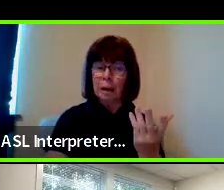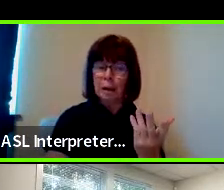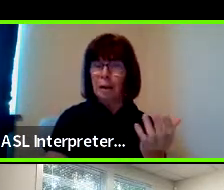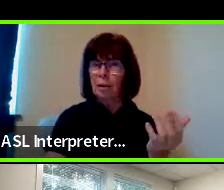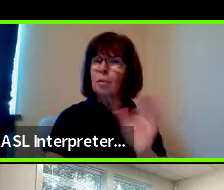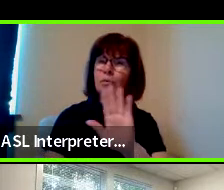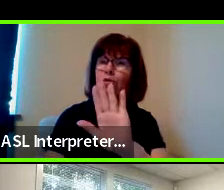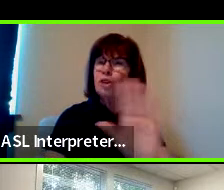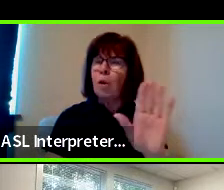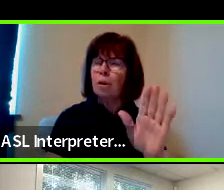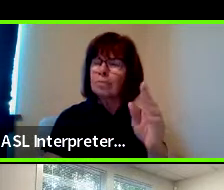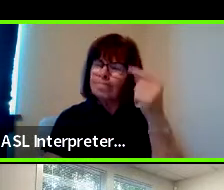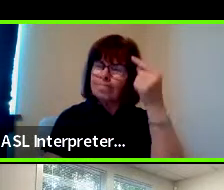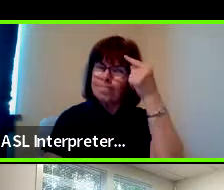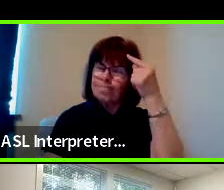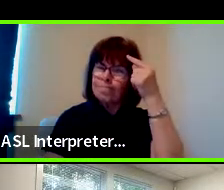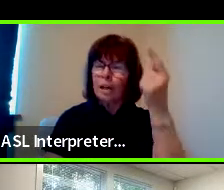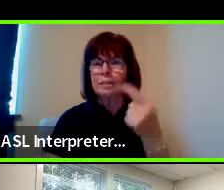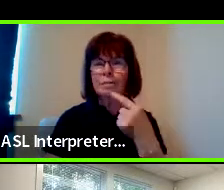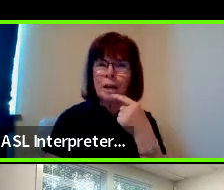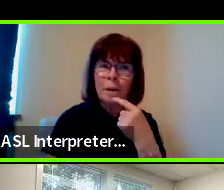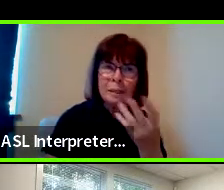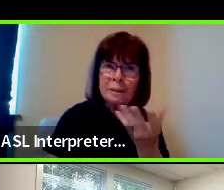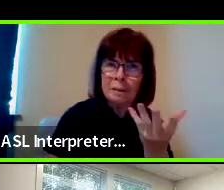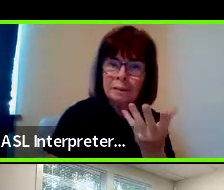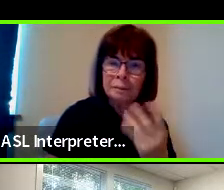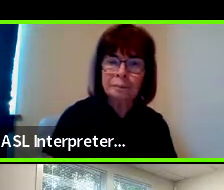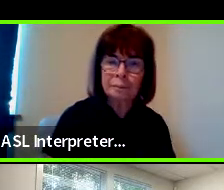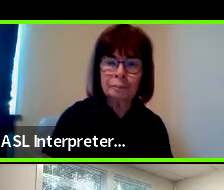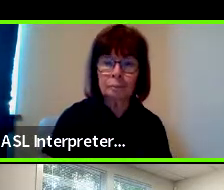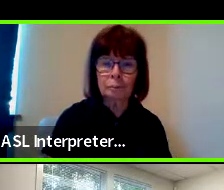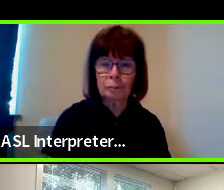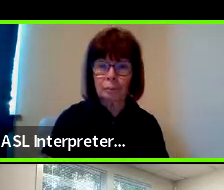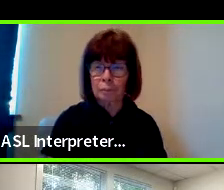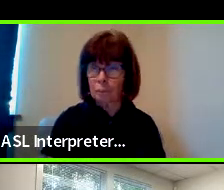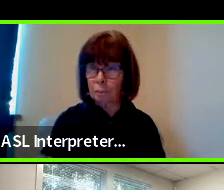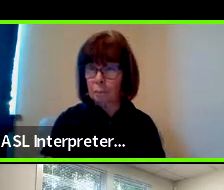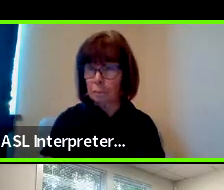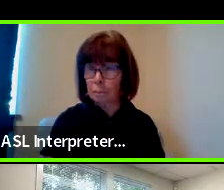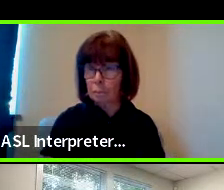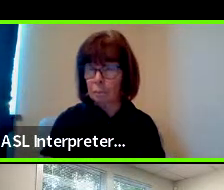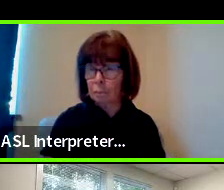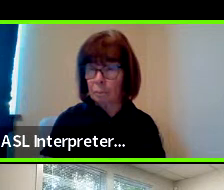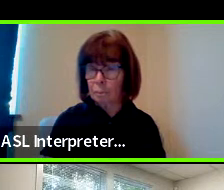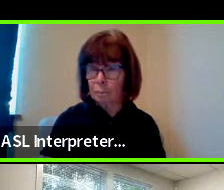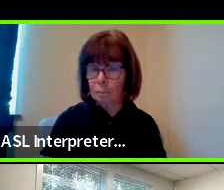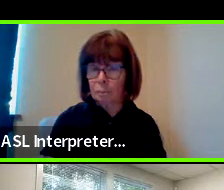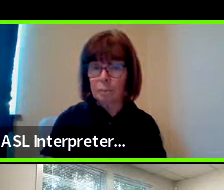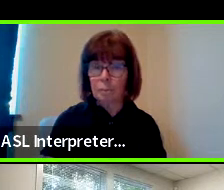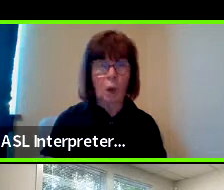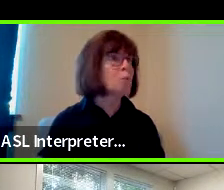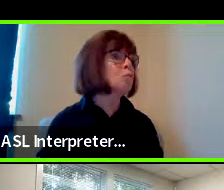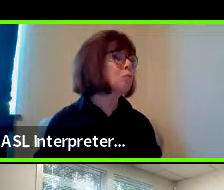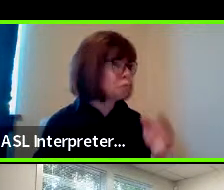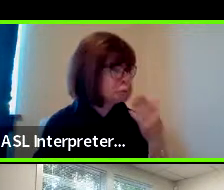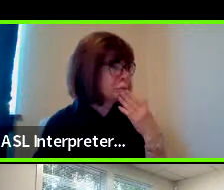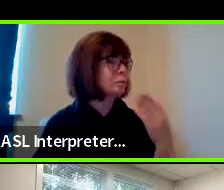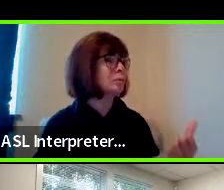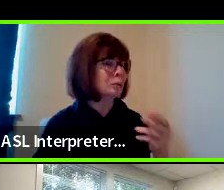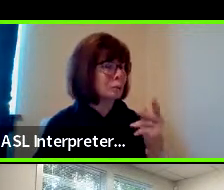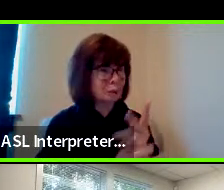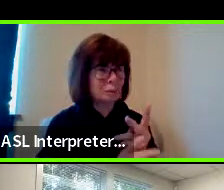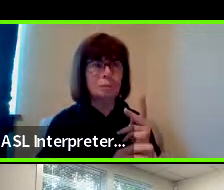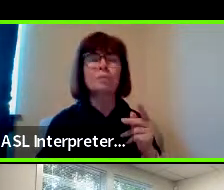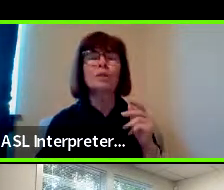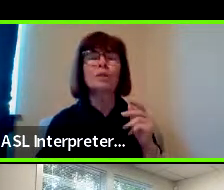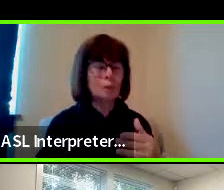thoughts on if this was productive. This was very productive. Yeah, I want to thank